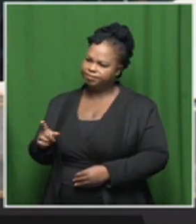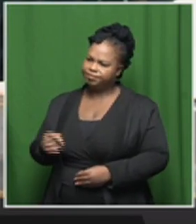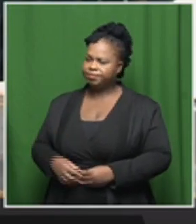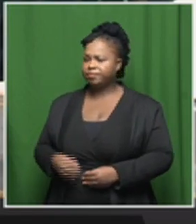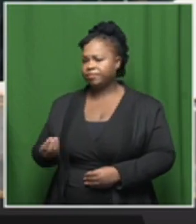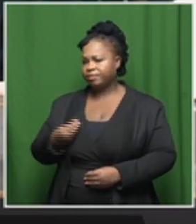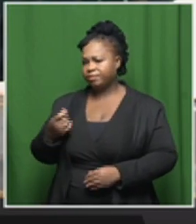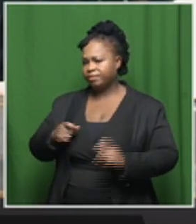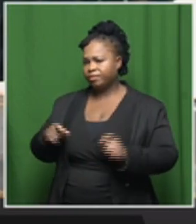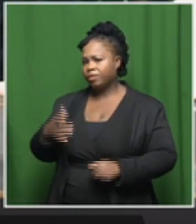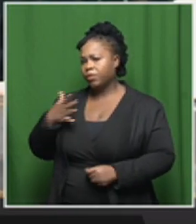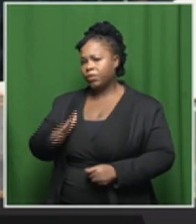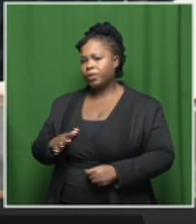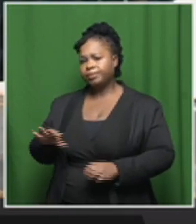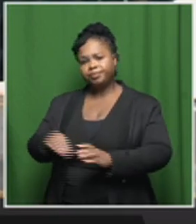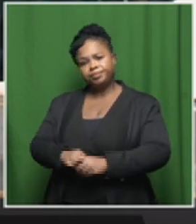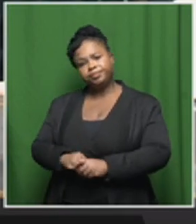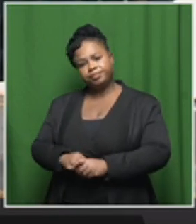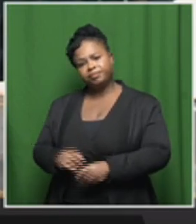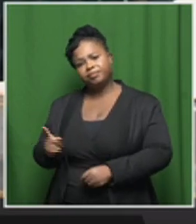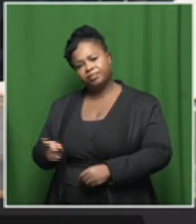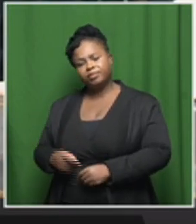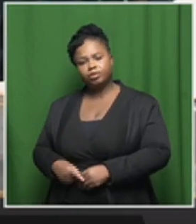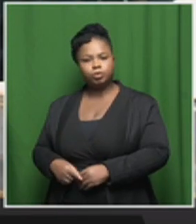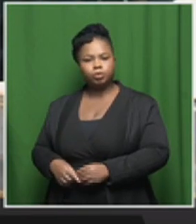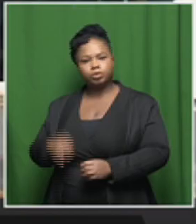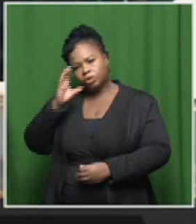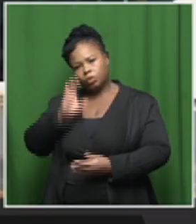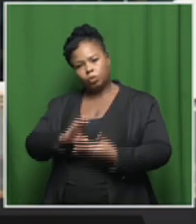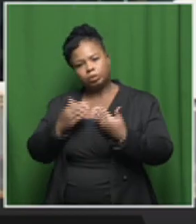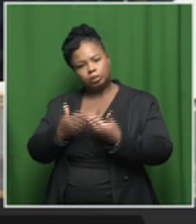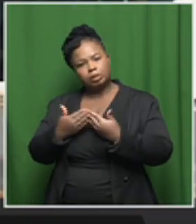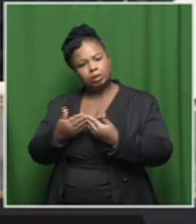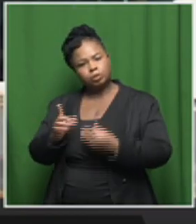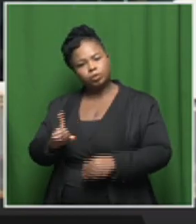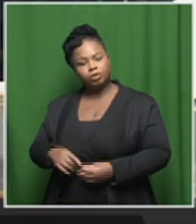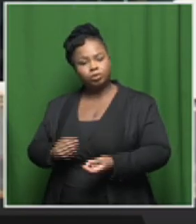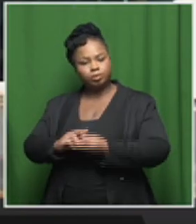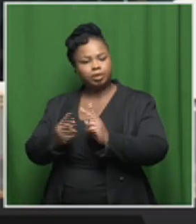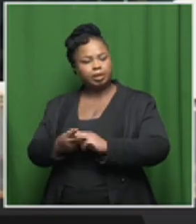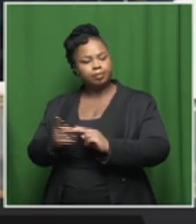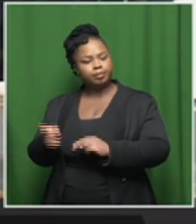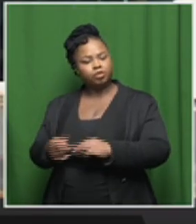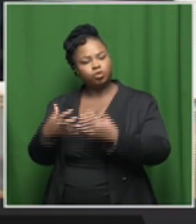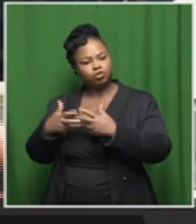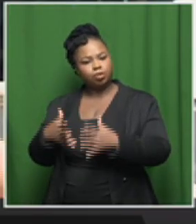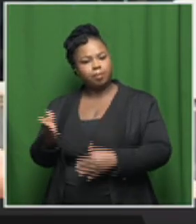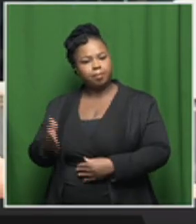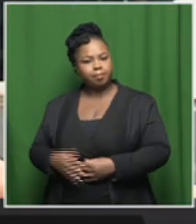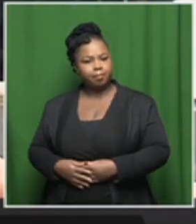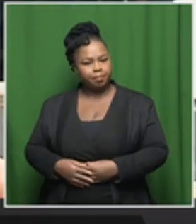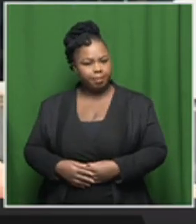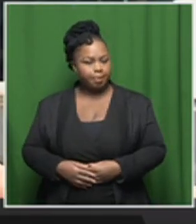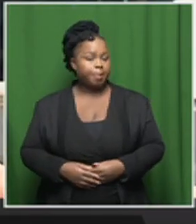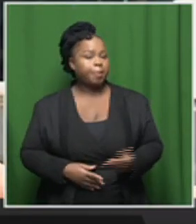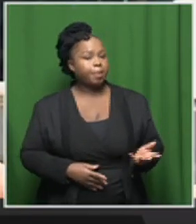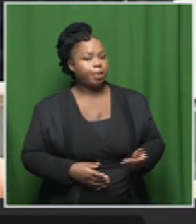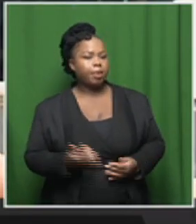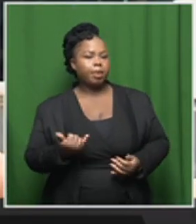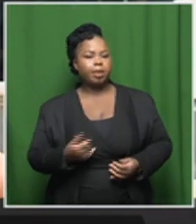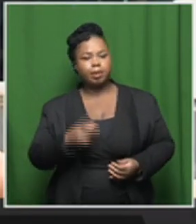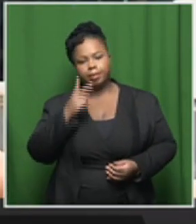young people want to play in this arena, what sort of courses should they be taking to become the kind of engineers that you employ? So we look